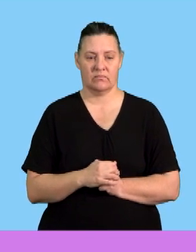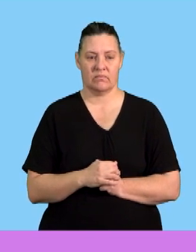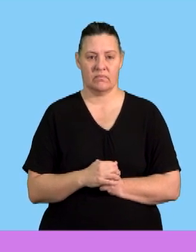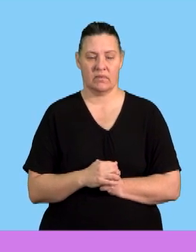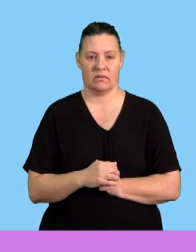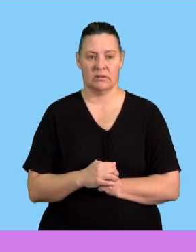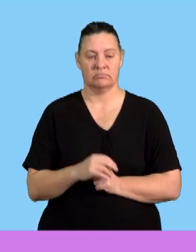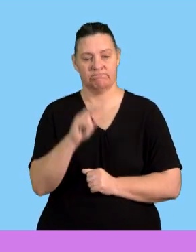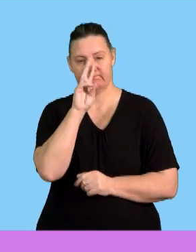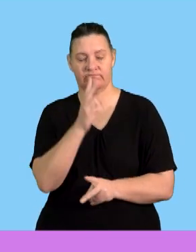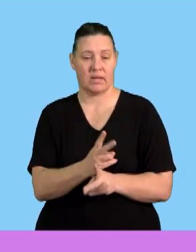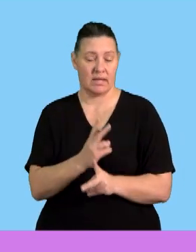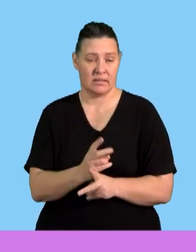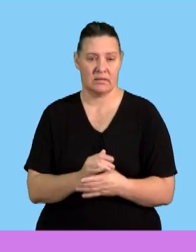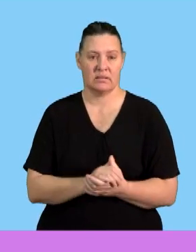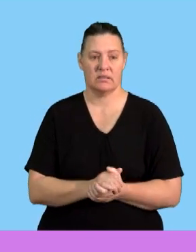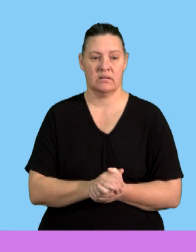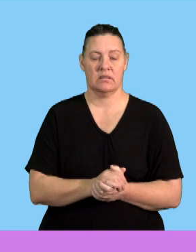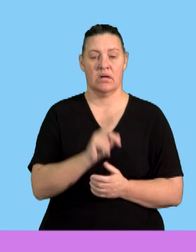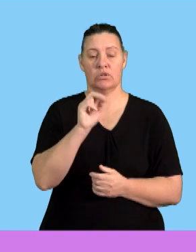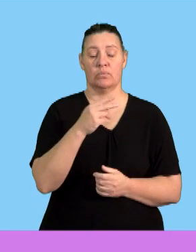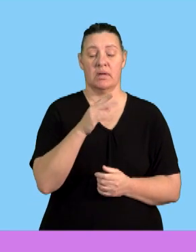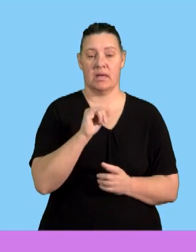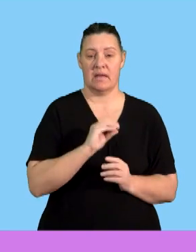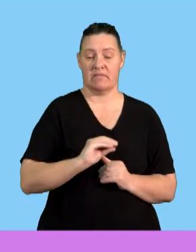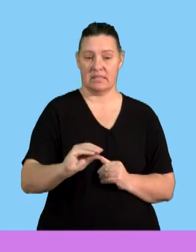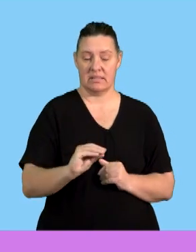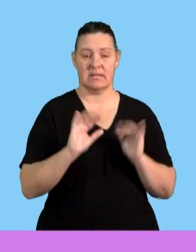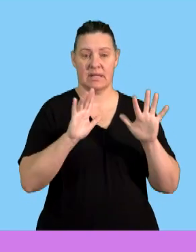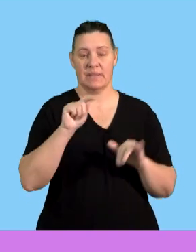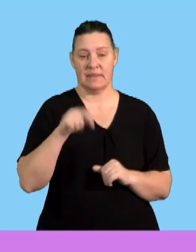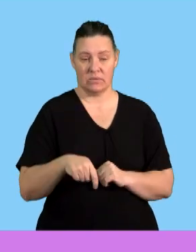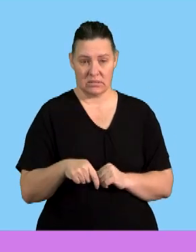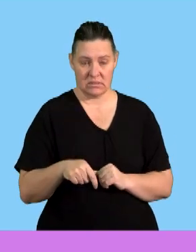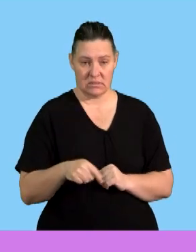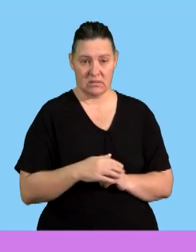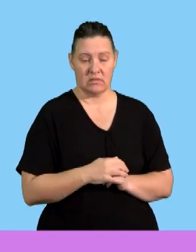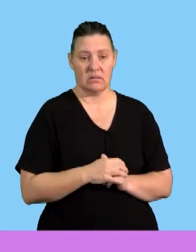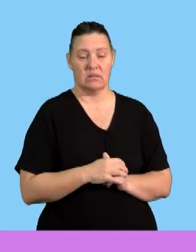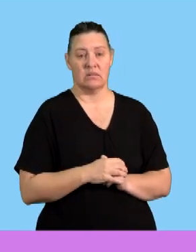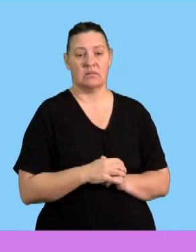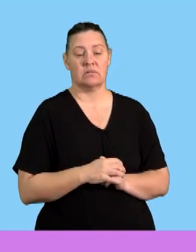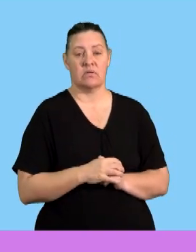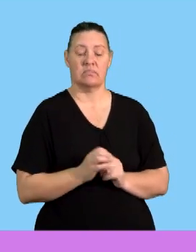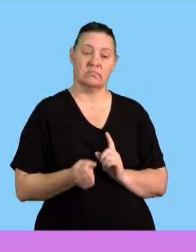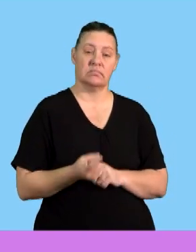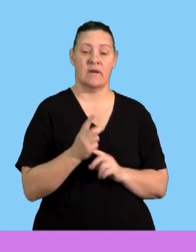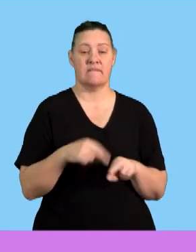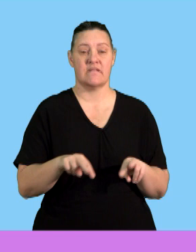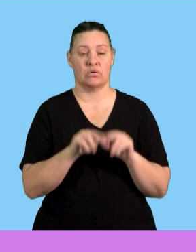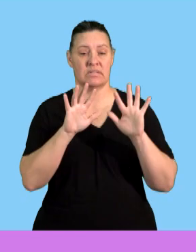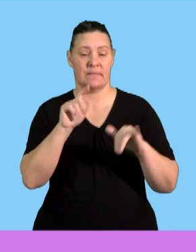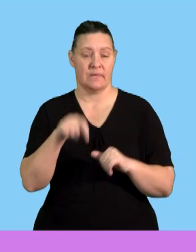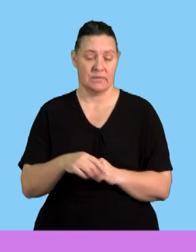So let's just relook at this. Tumi invest 10,000 Rand, so the initial value